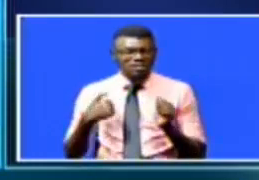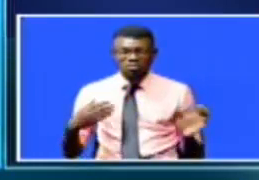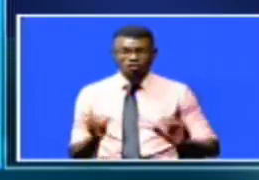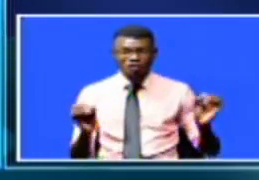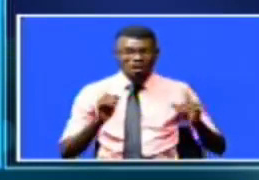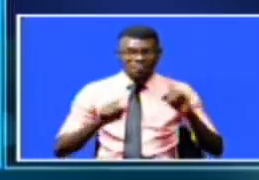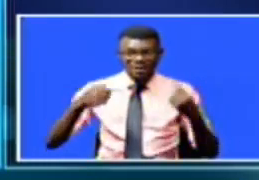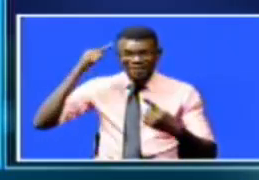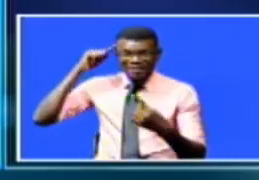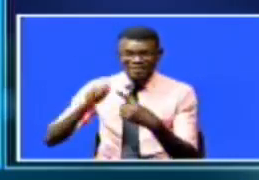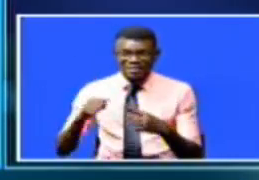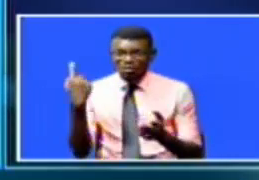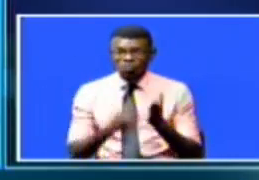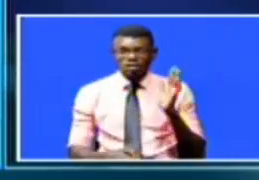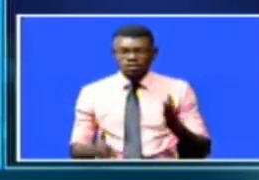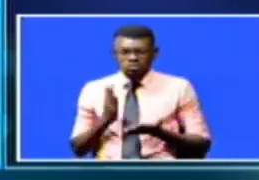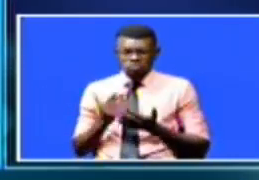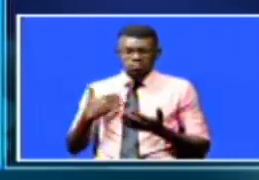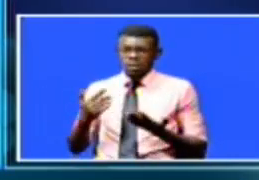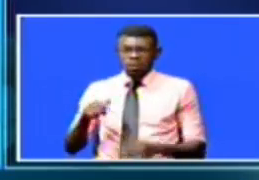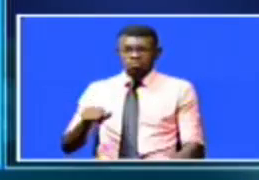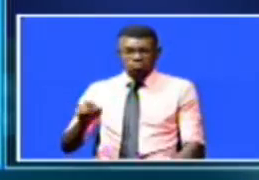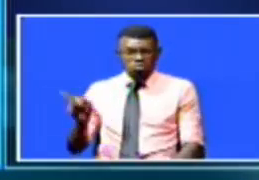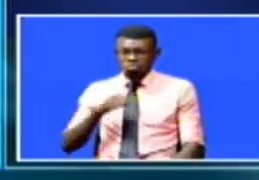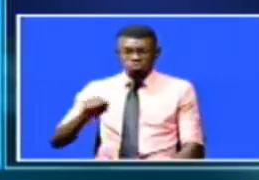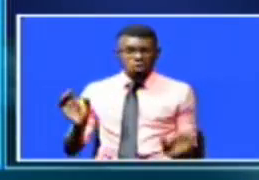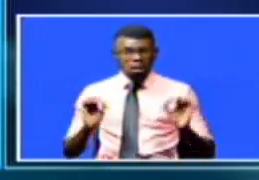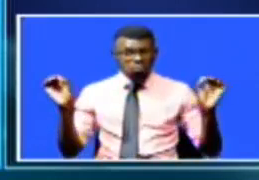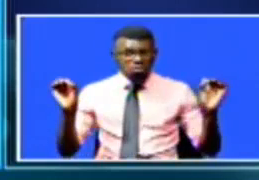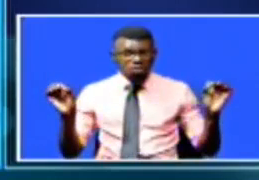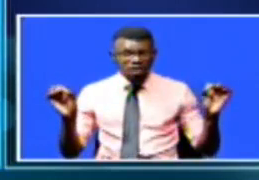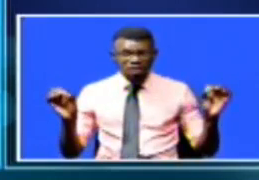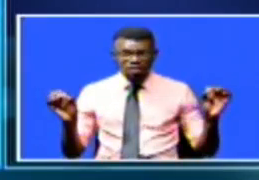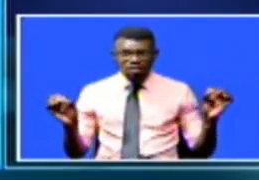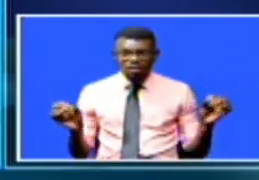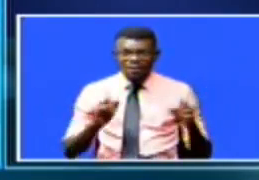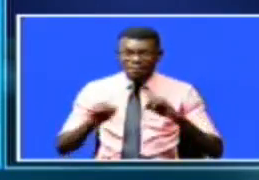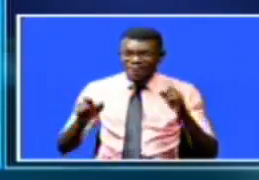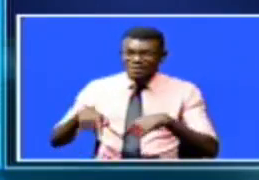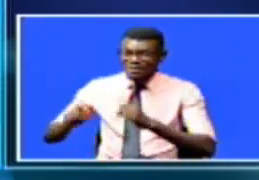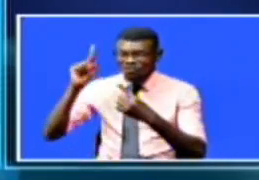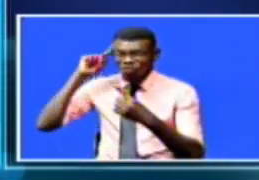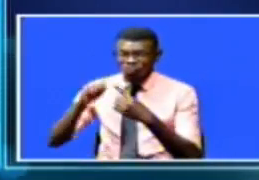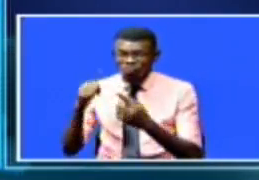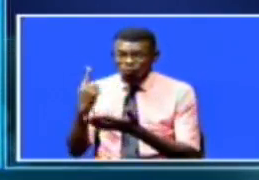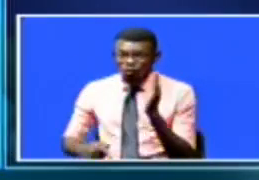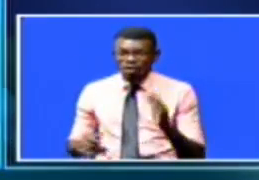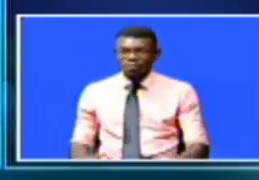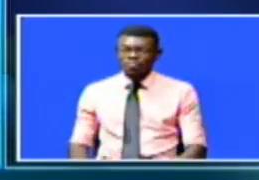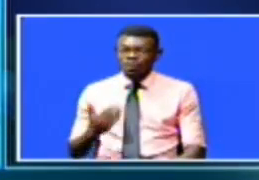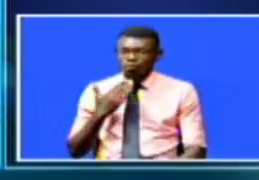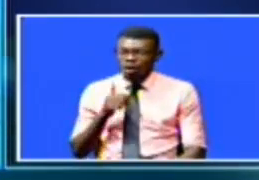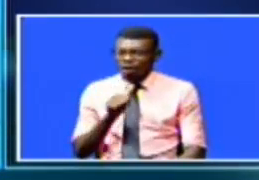intention for anything, which I have not done, but for any allegation, but the intention was for them to be able to have somebody